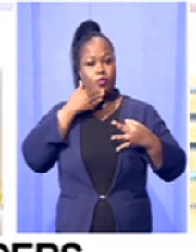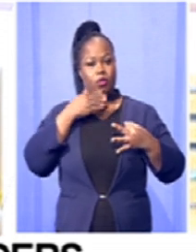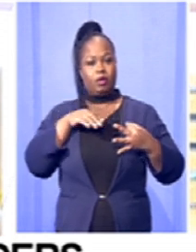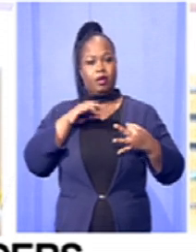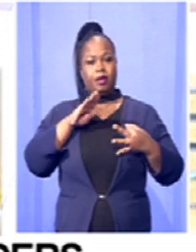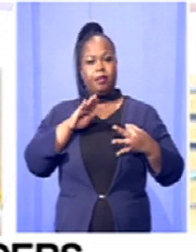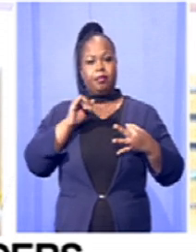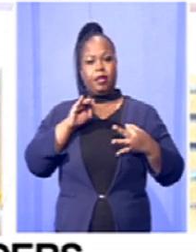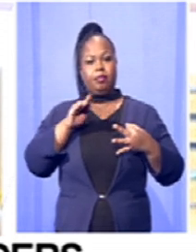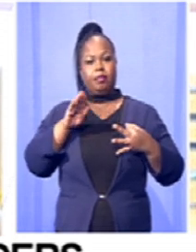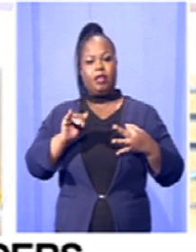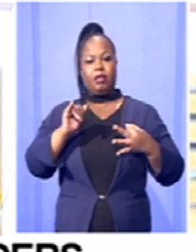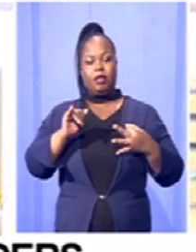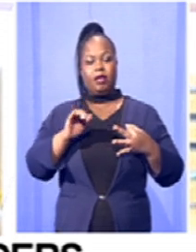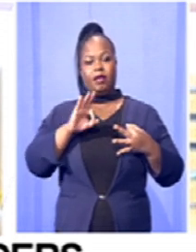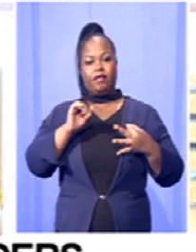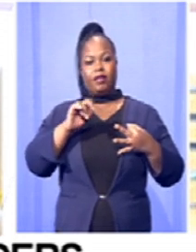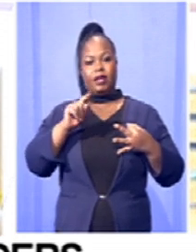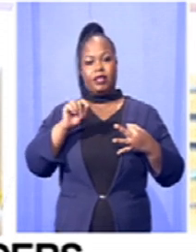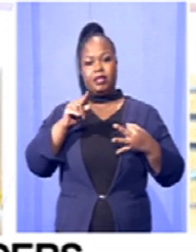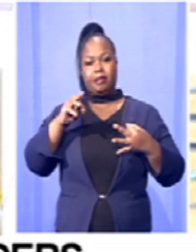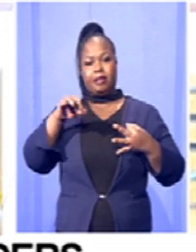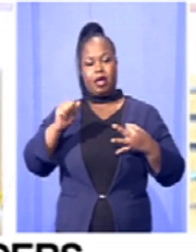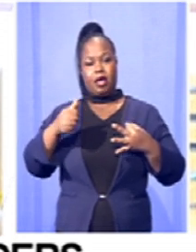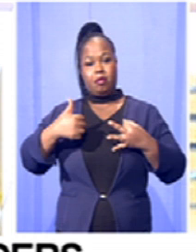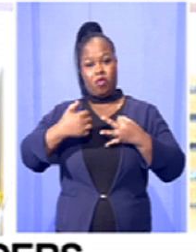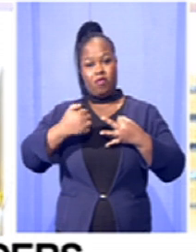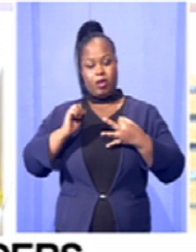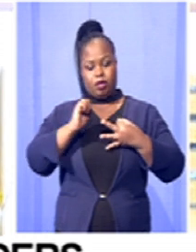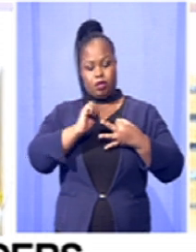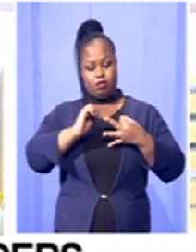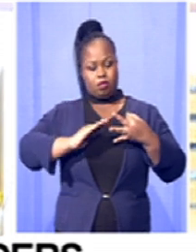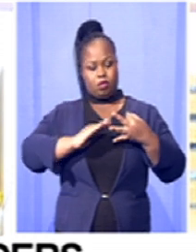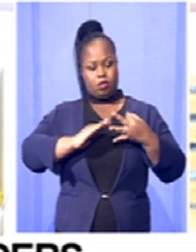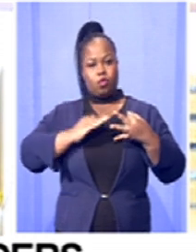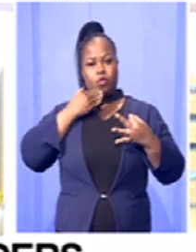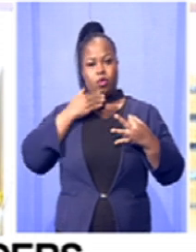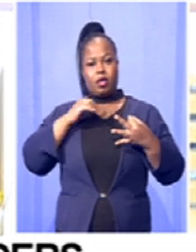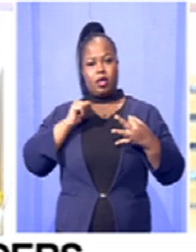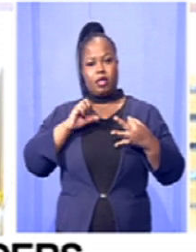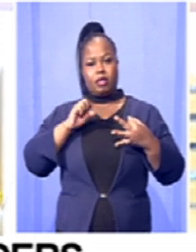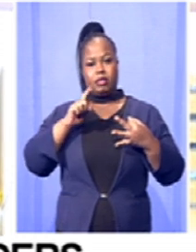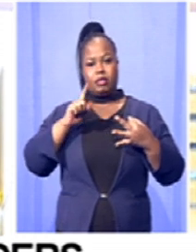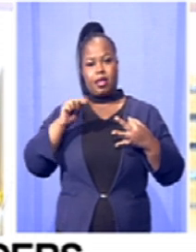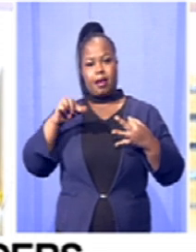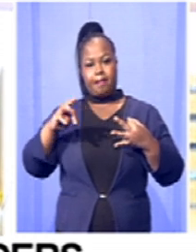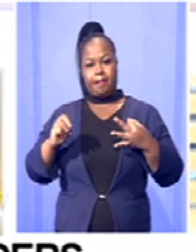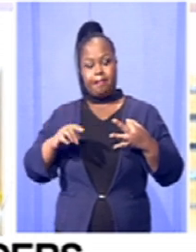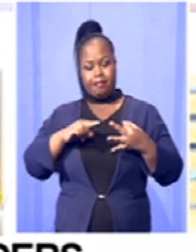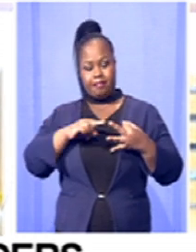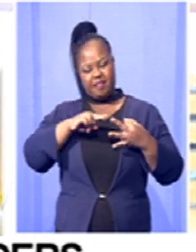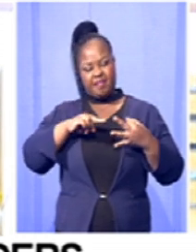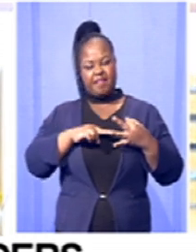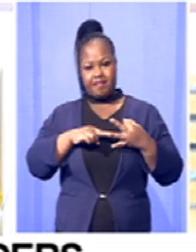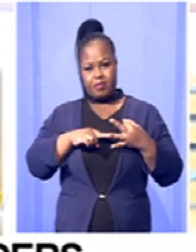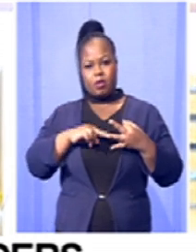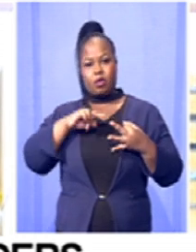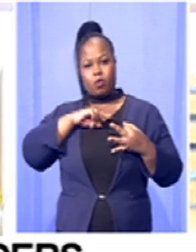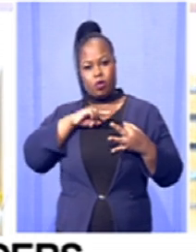Fatima Patel, and also her partner Aslam Del Vecchio, who also has a